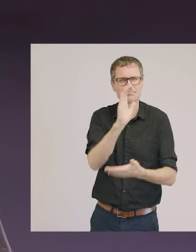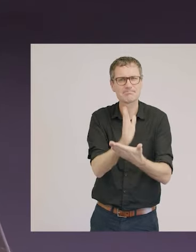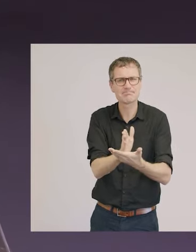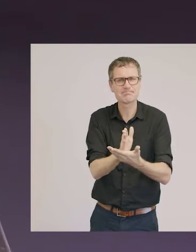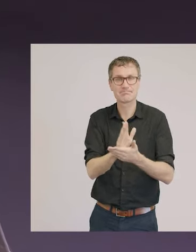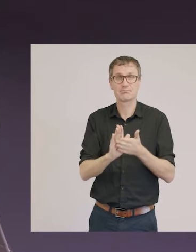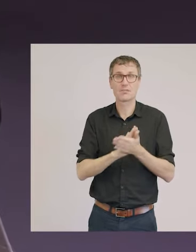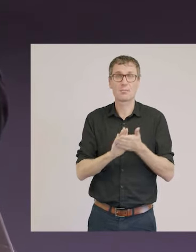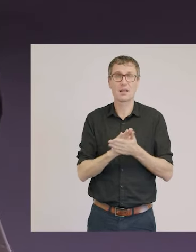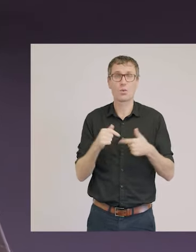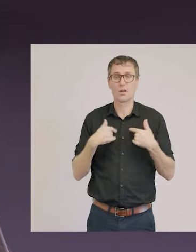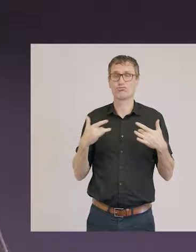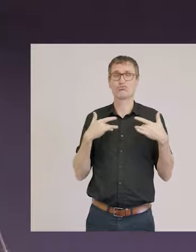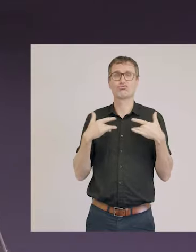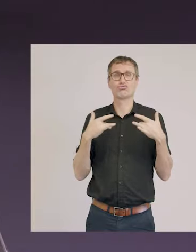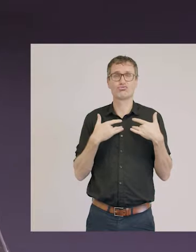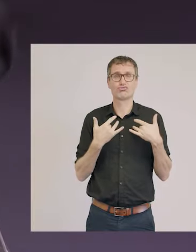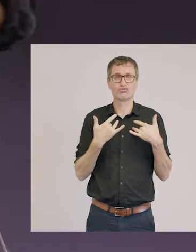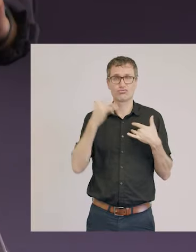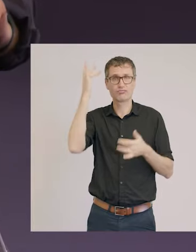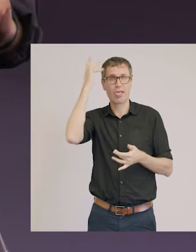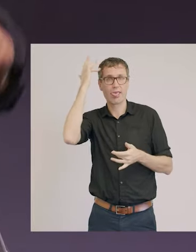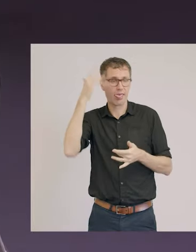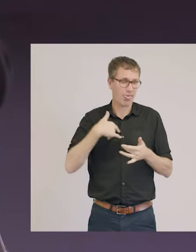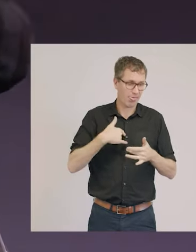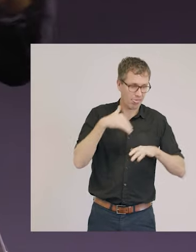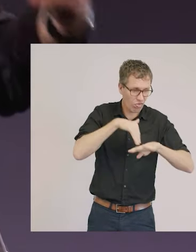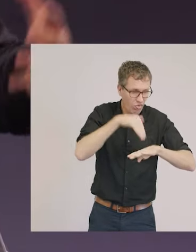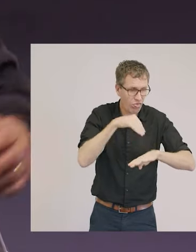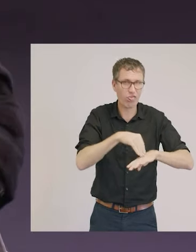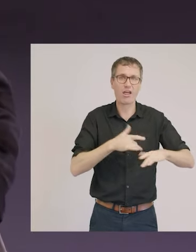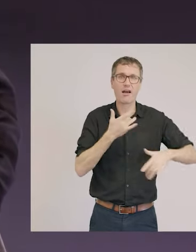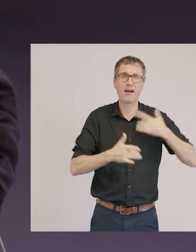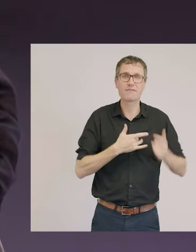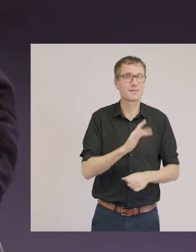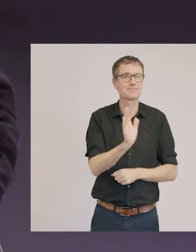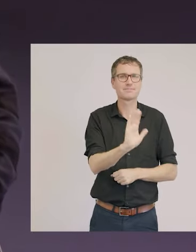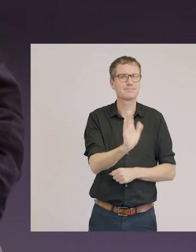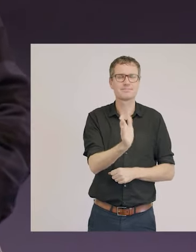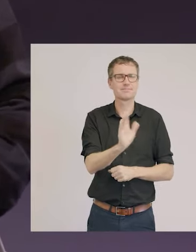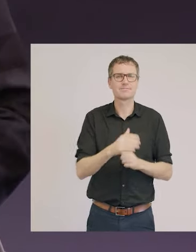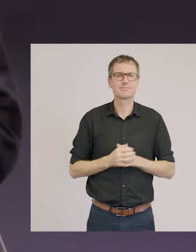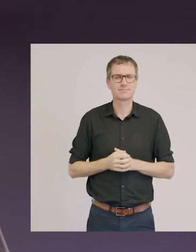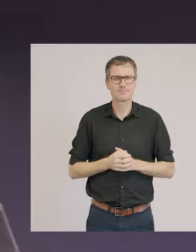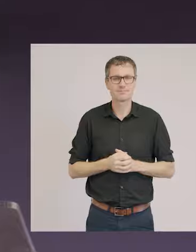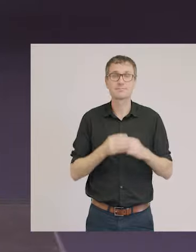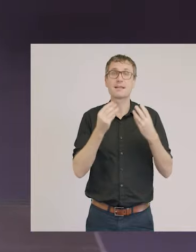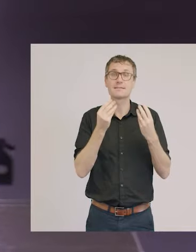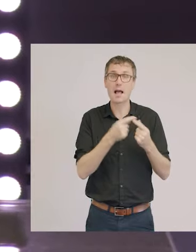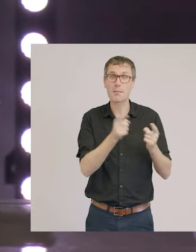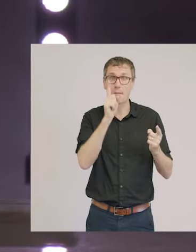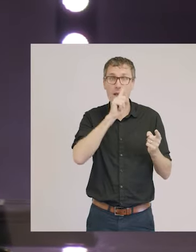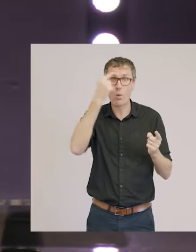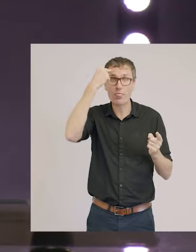says. But that doesn't mean that we can just live an immoral lifestyle. And many people believe that it actually means